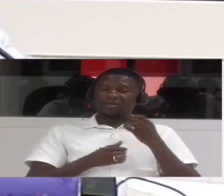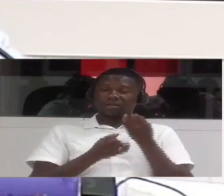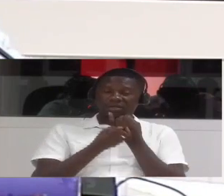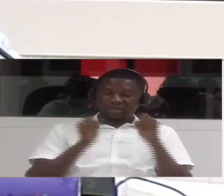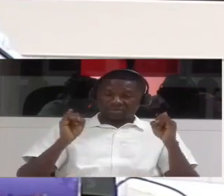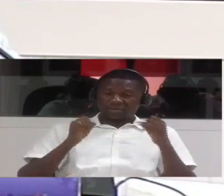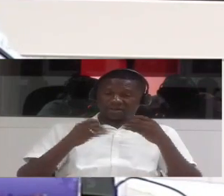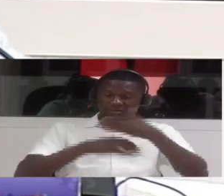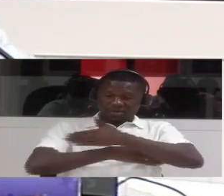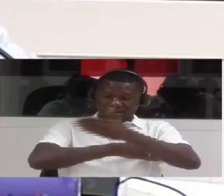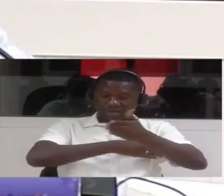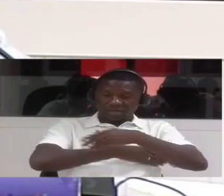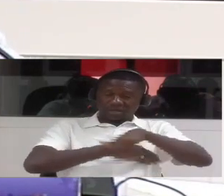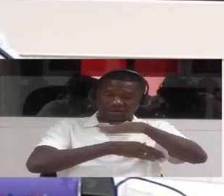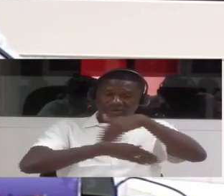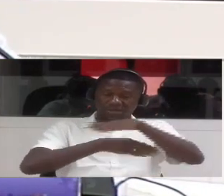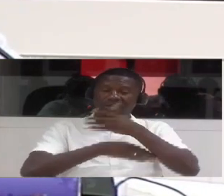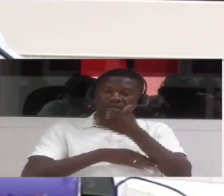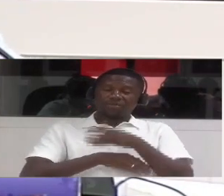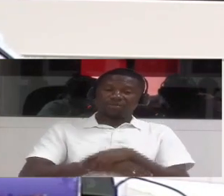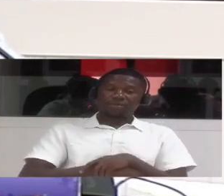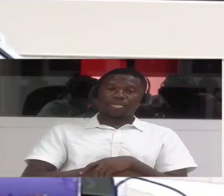of Independent.